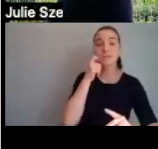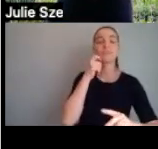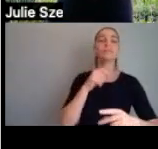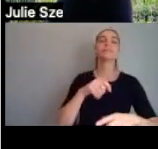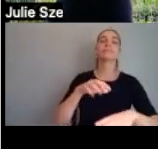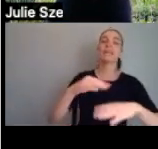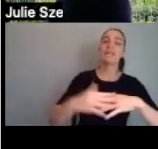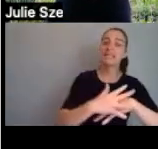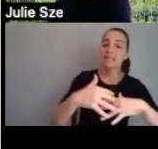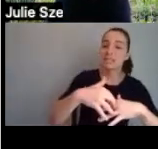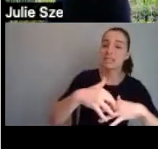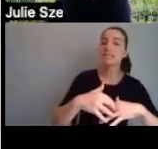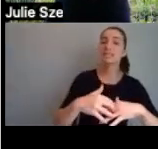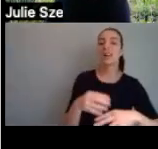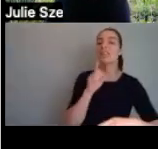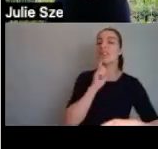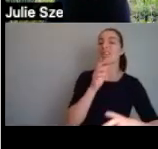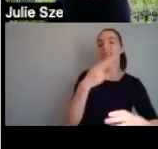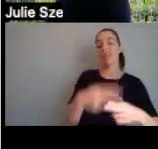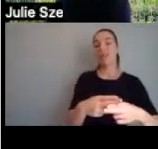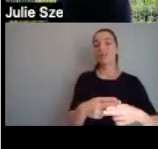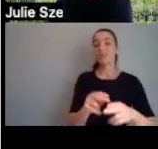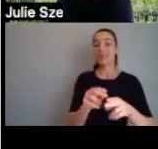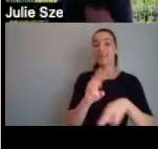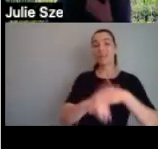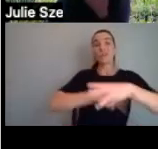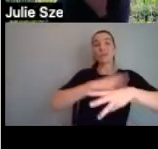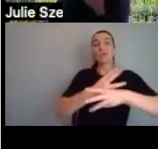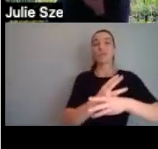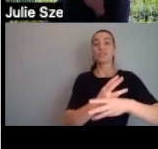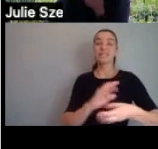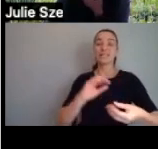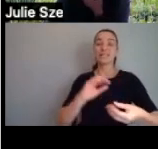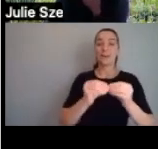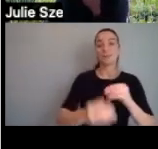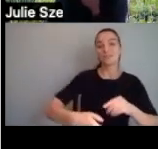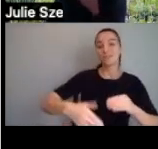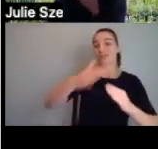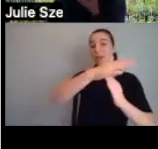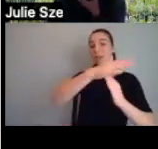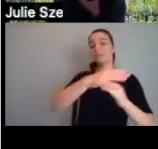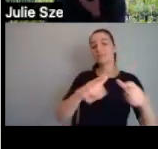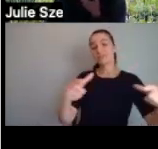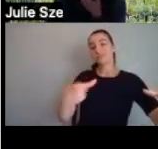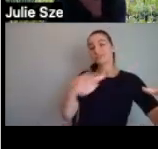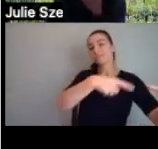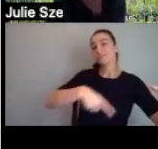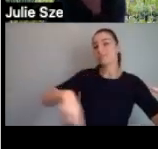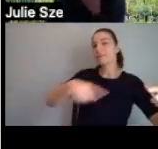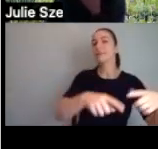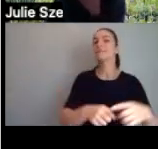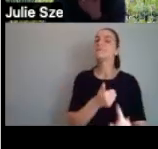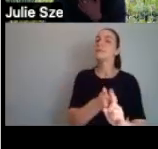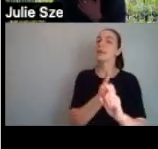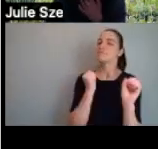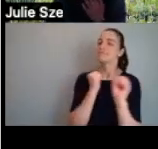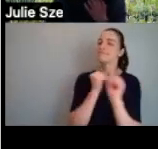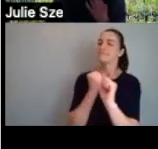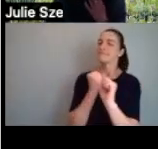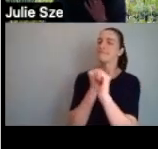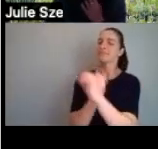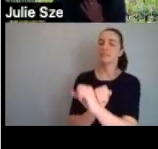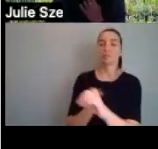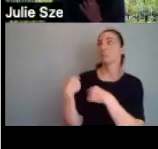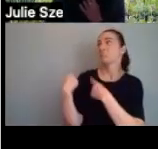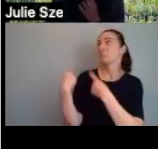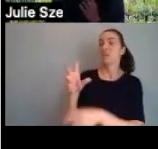Um, environmental justice, um, activists use, um, have for 30 or so years insisted that the environment is where we live,